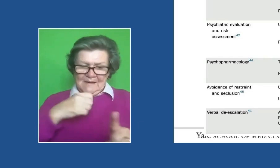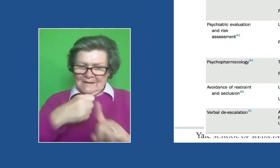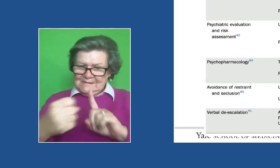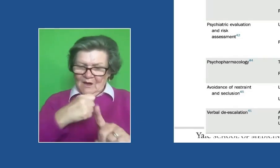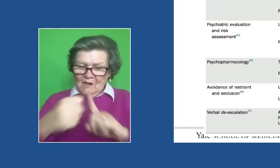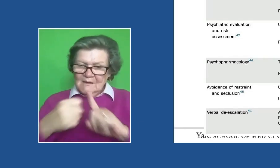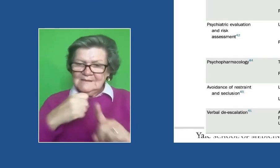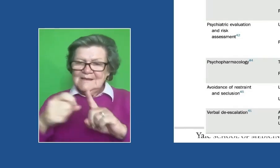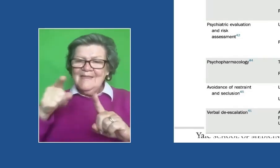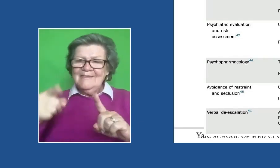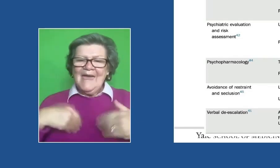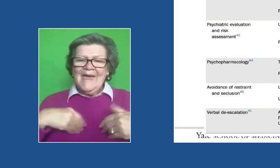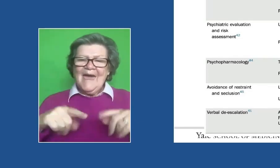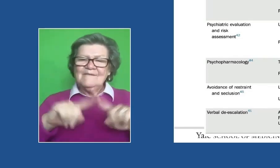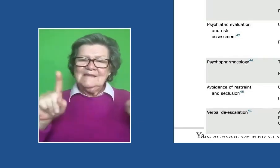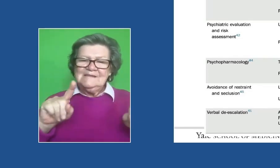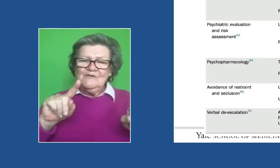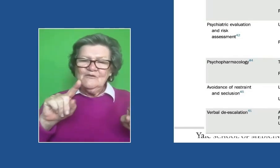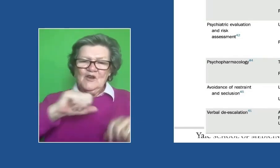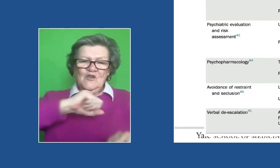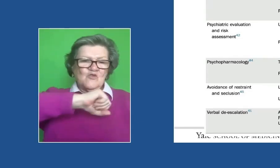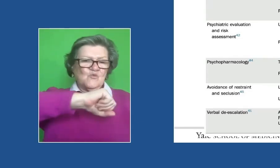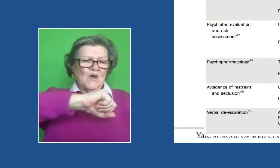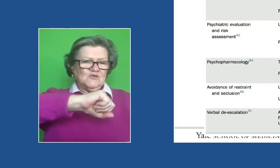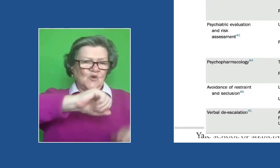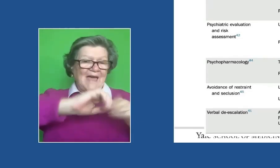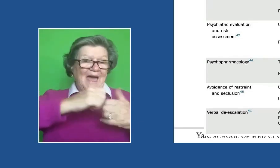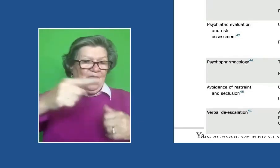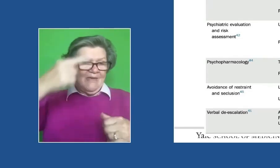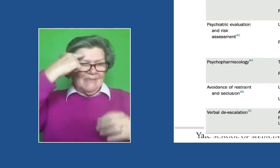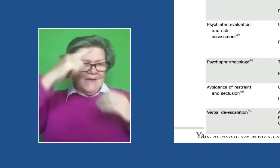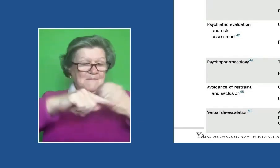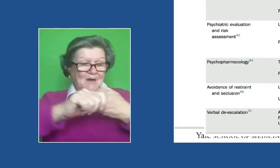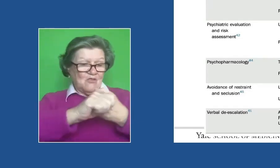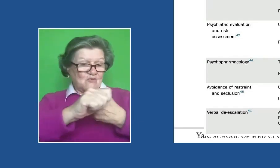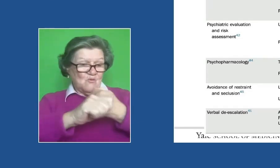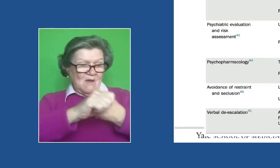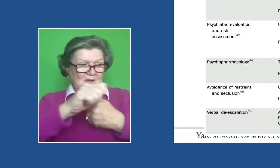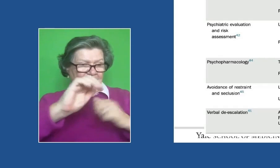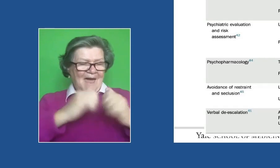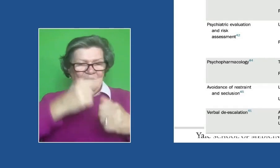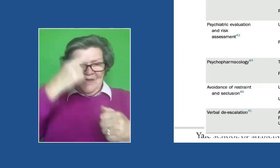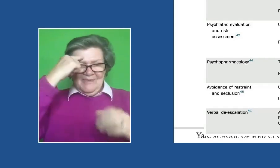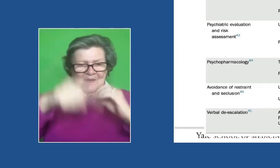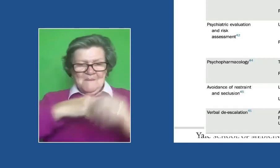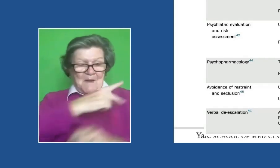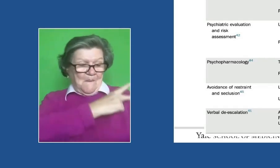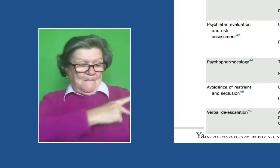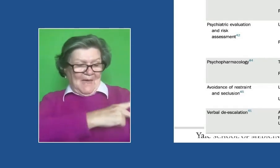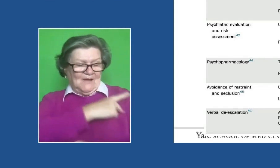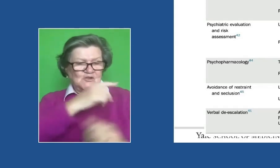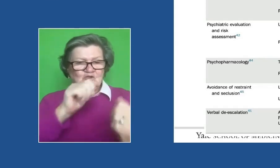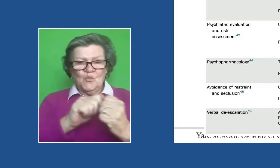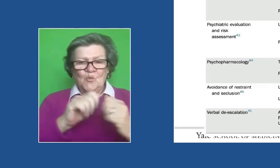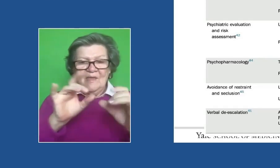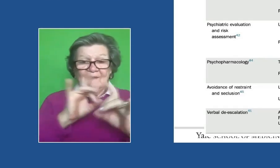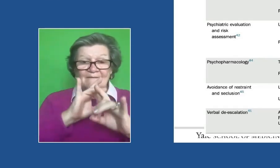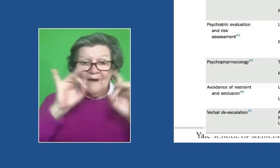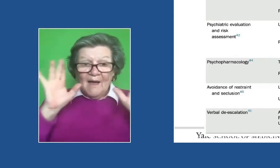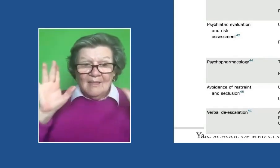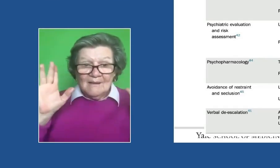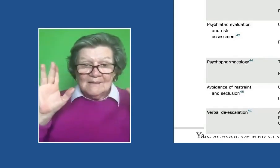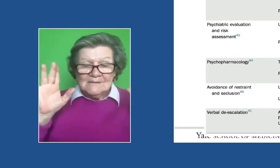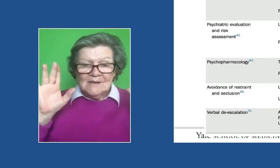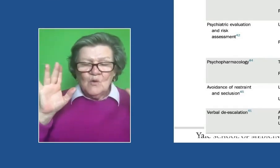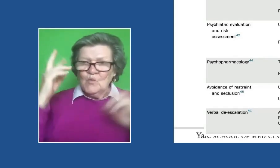different threshold for how they think about threat and how they think about patients with violence. So recognizing themselves that they have